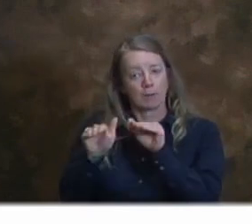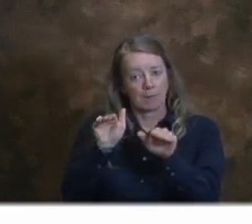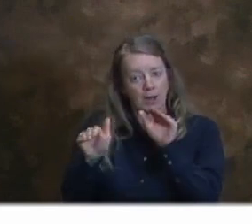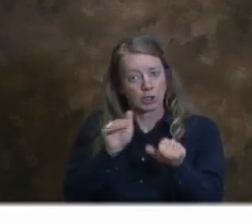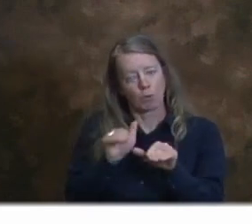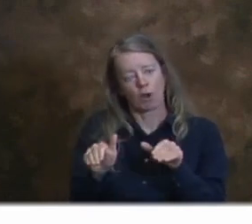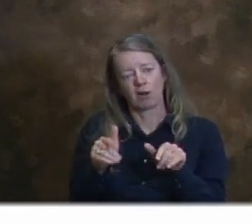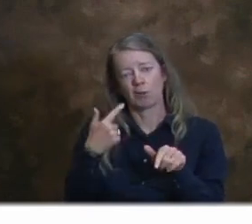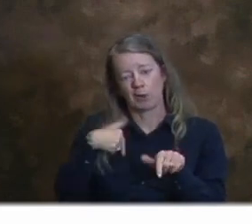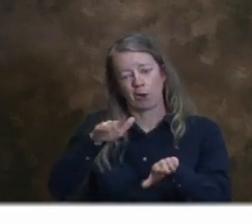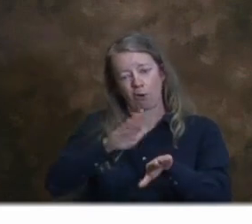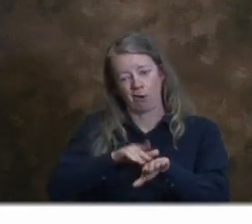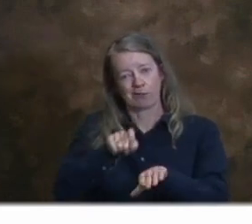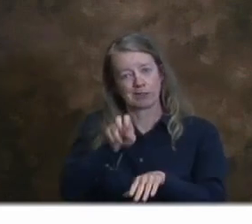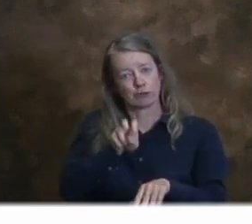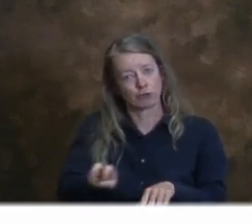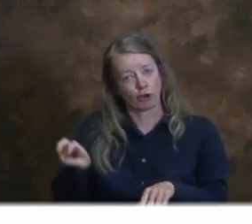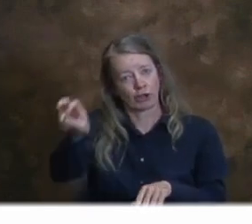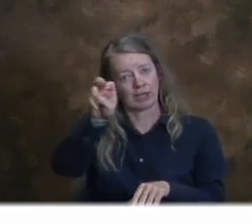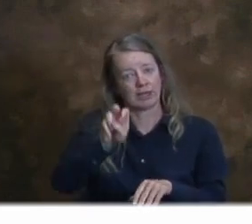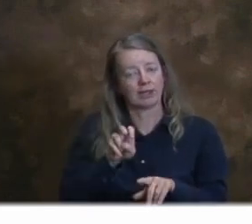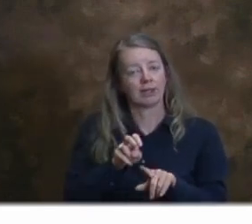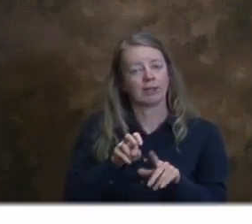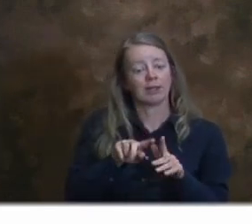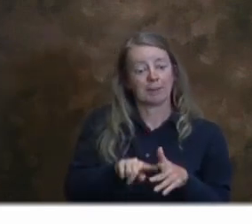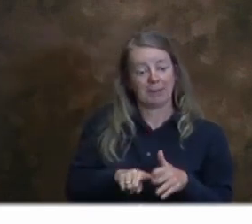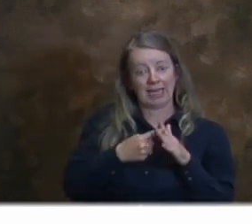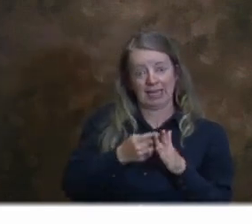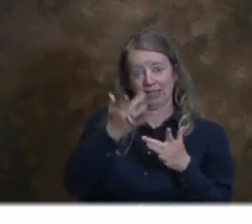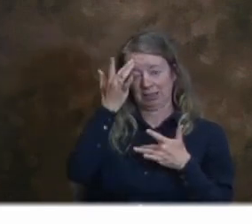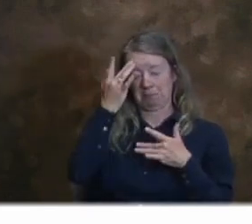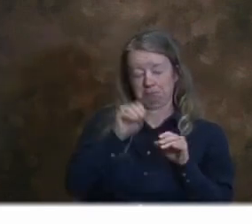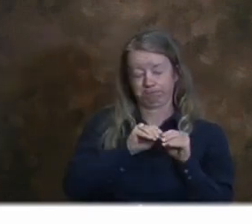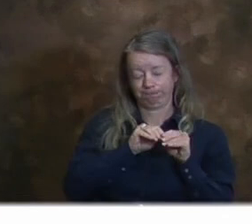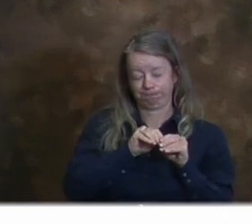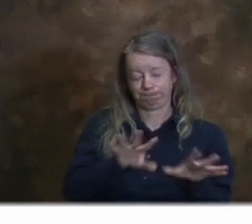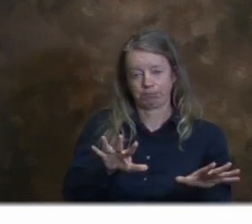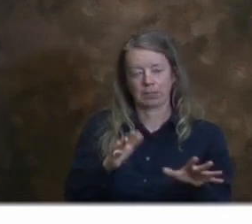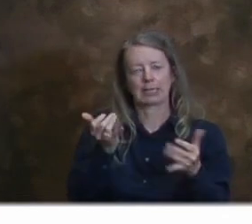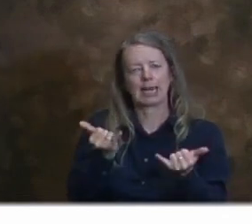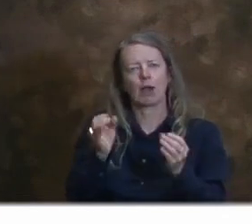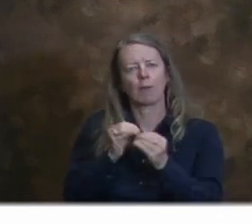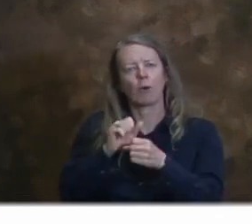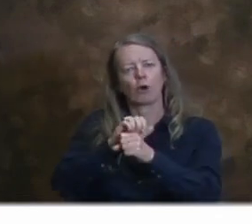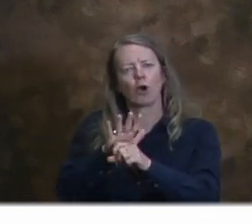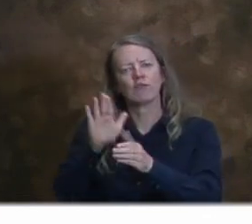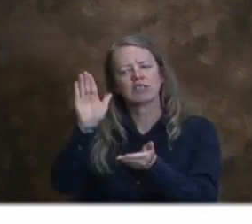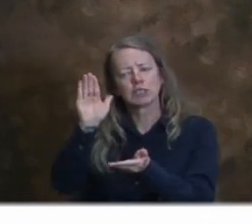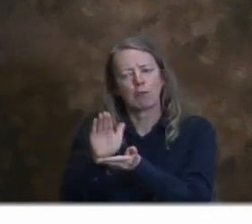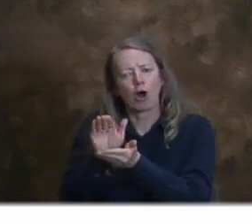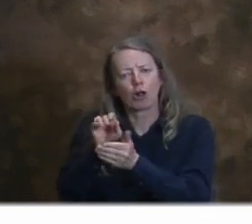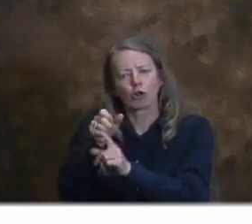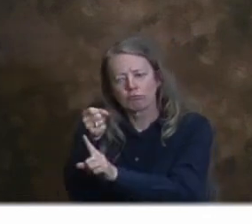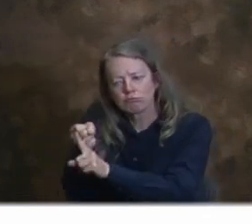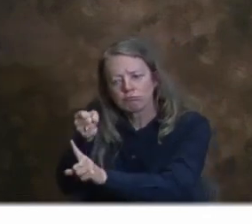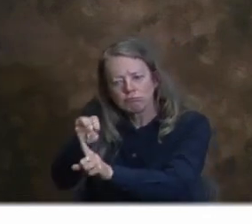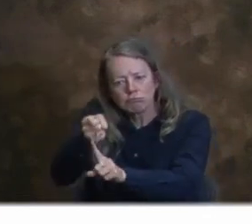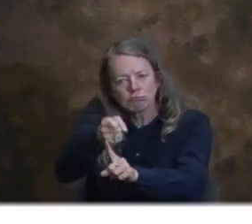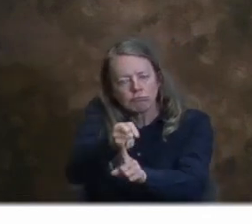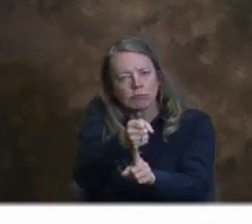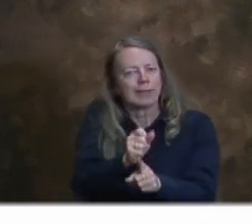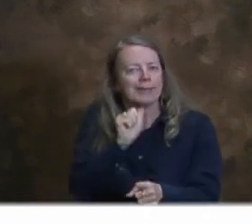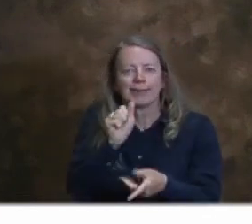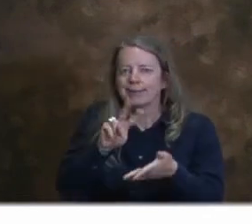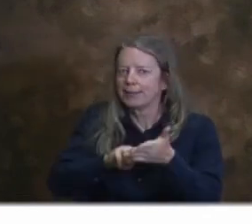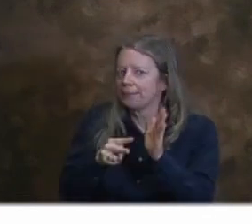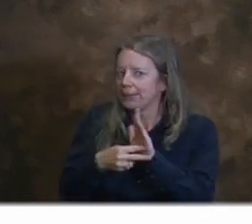journey from pandemic to more of an endemic state, it doesn't mean that COVID has disappeared. It actually, the very nature of being endemic